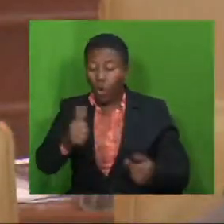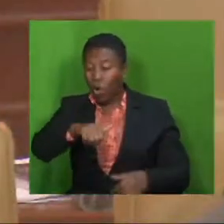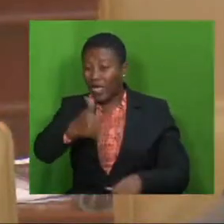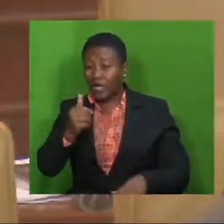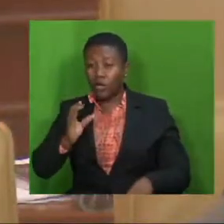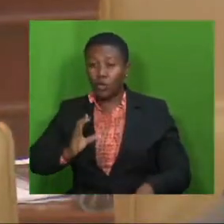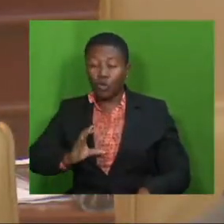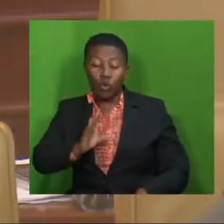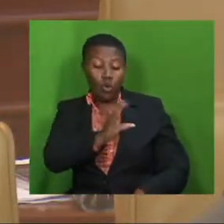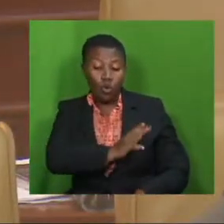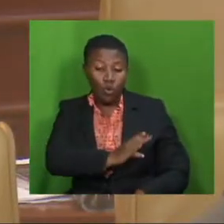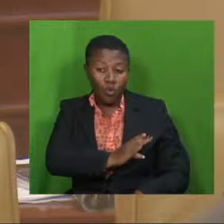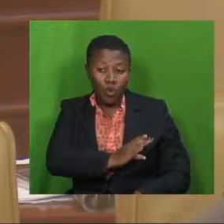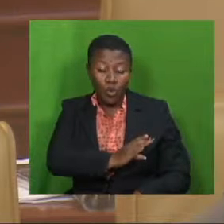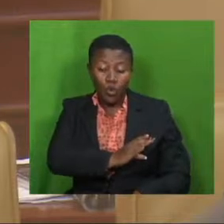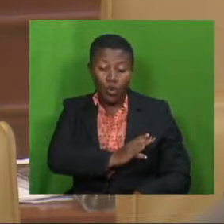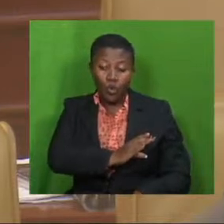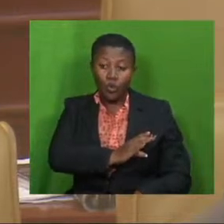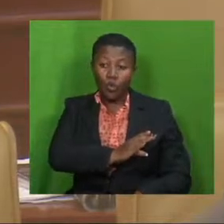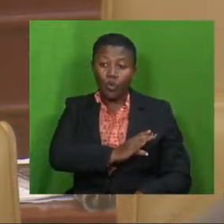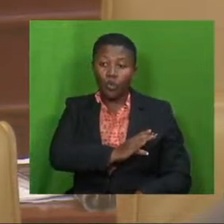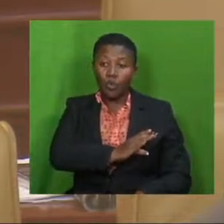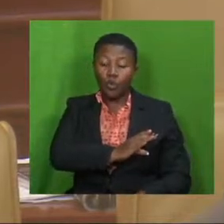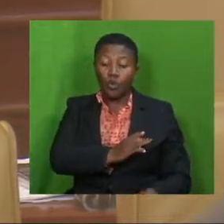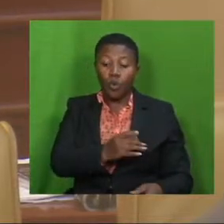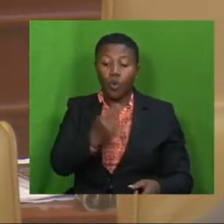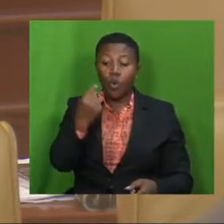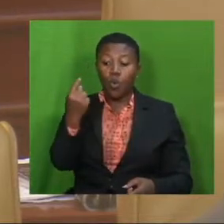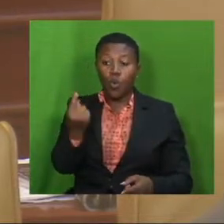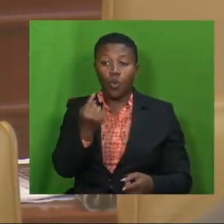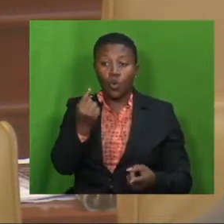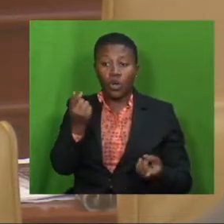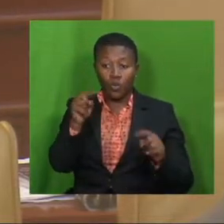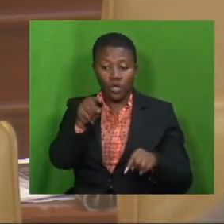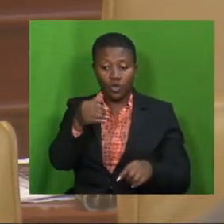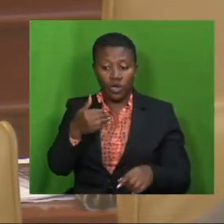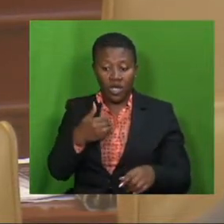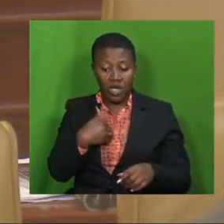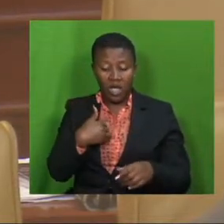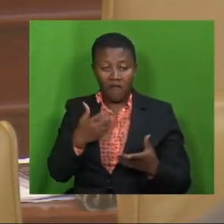as he has leave of absence," unquote.